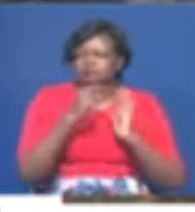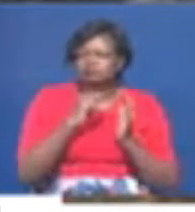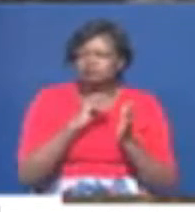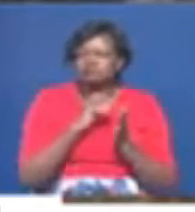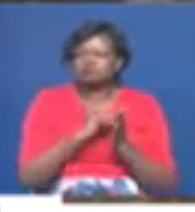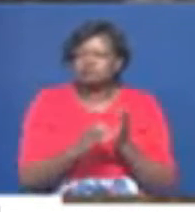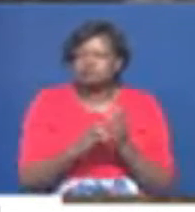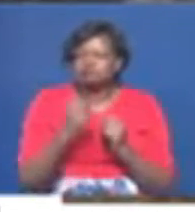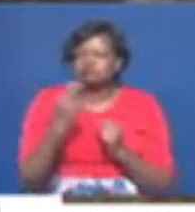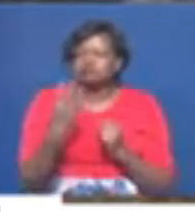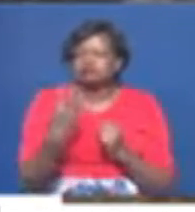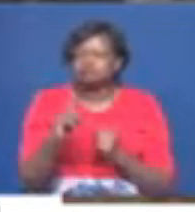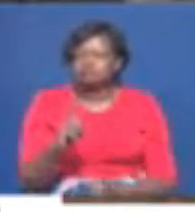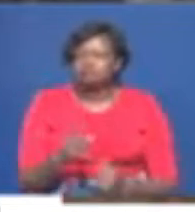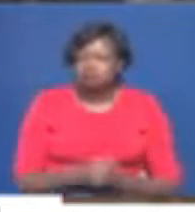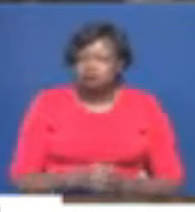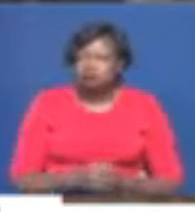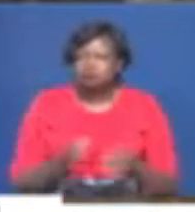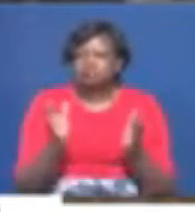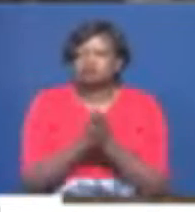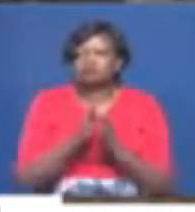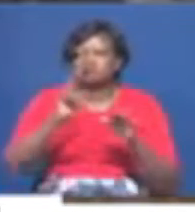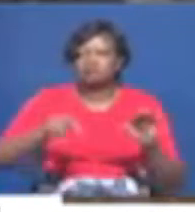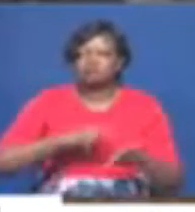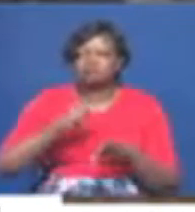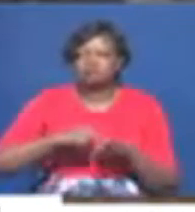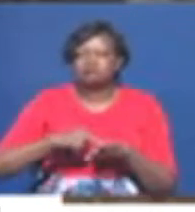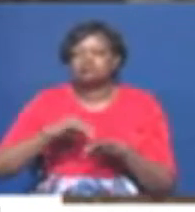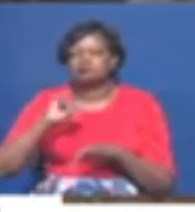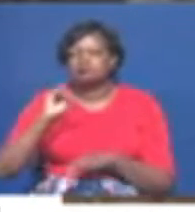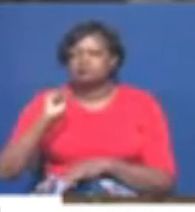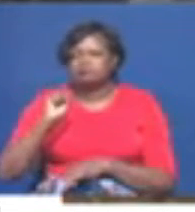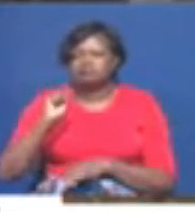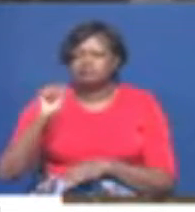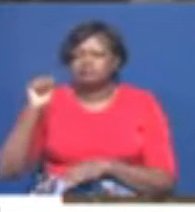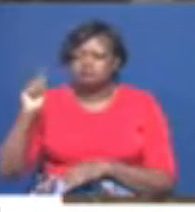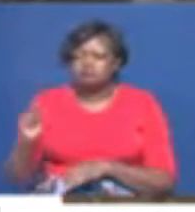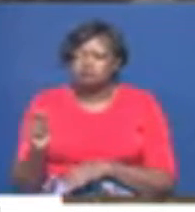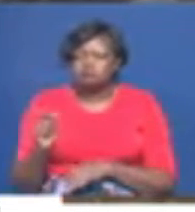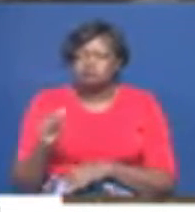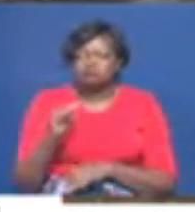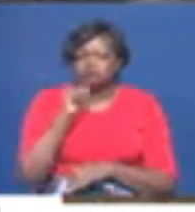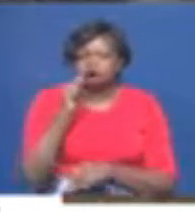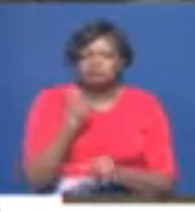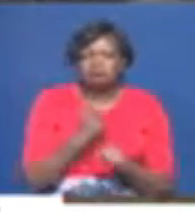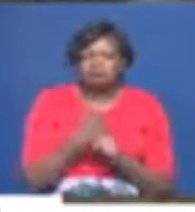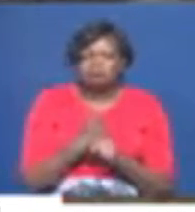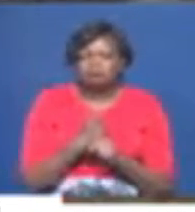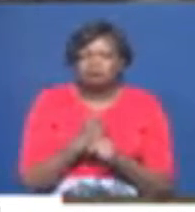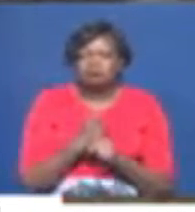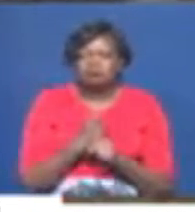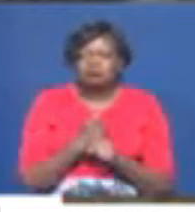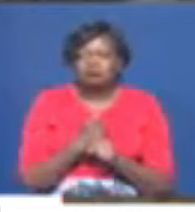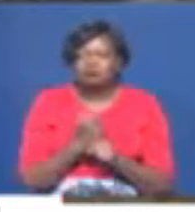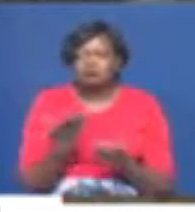241 and the National Intelligence Service Act. They don't conduct